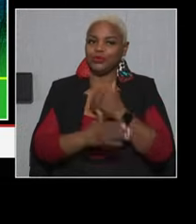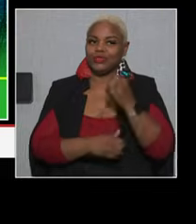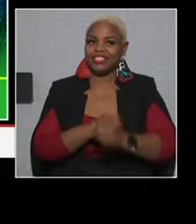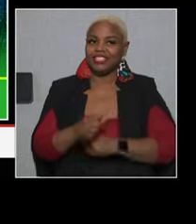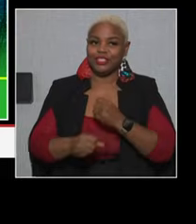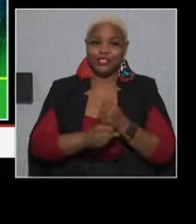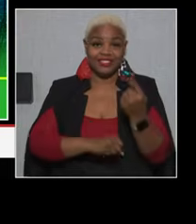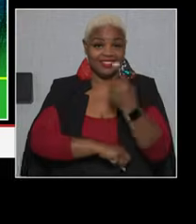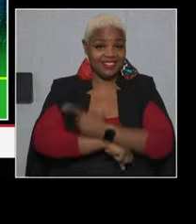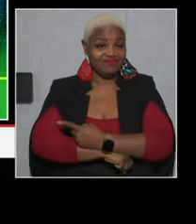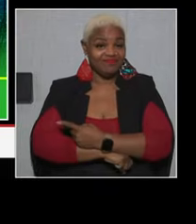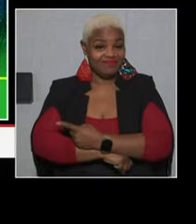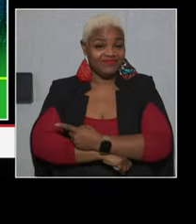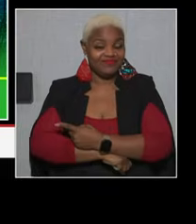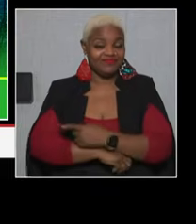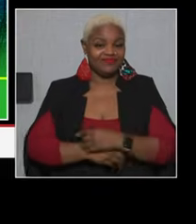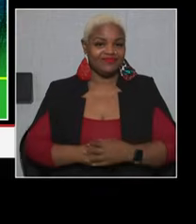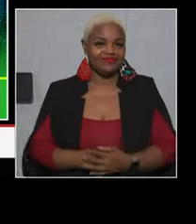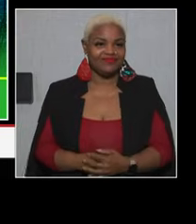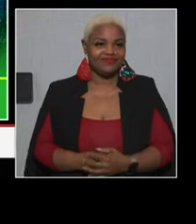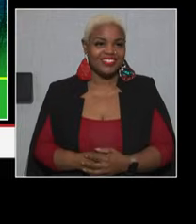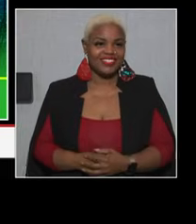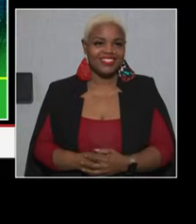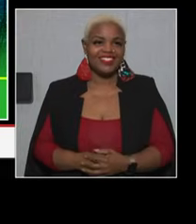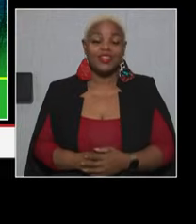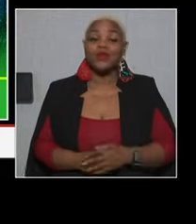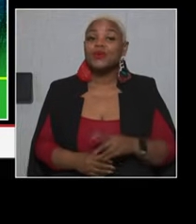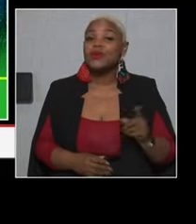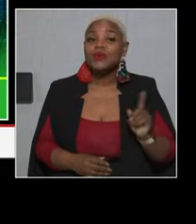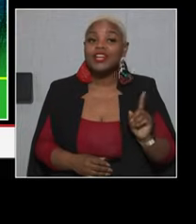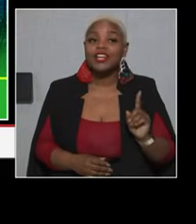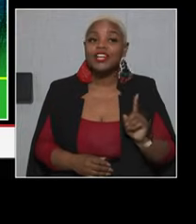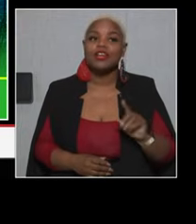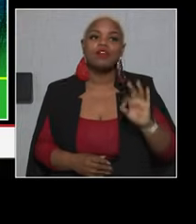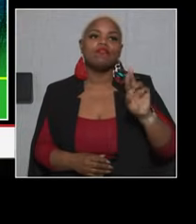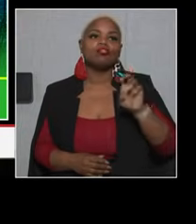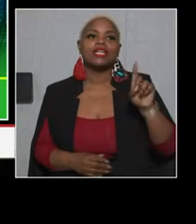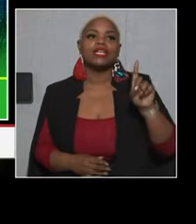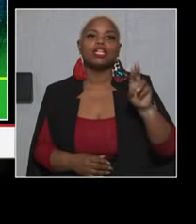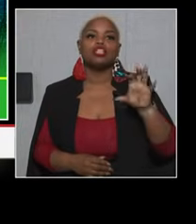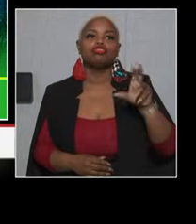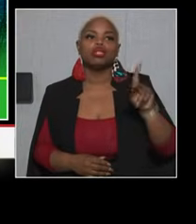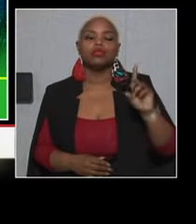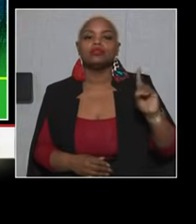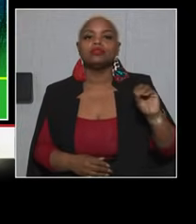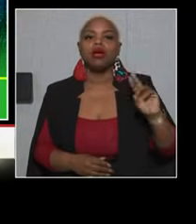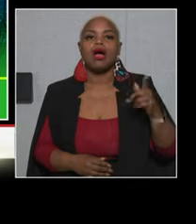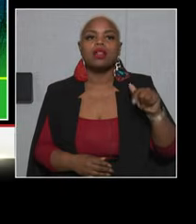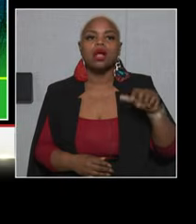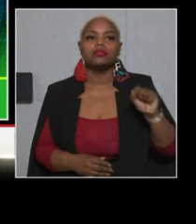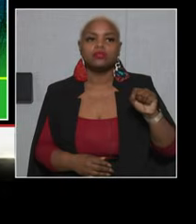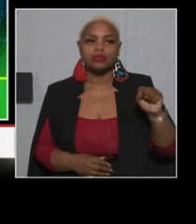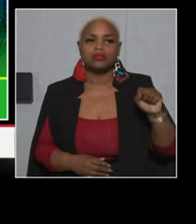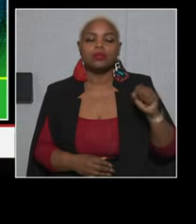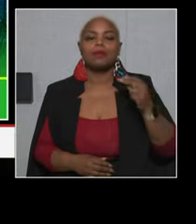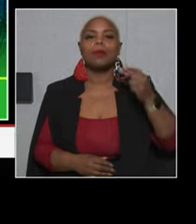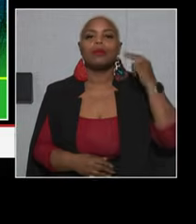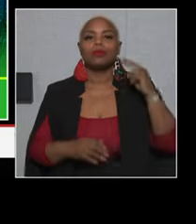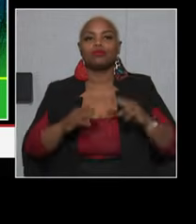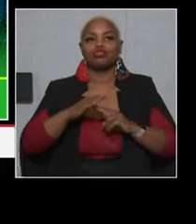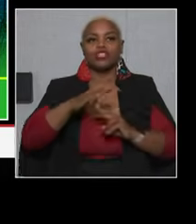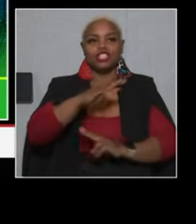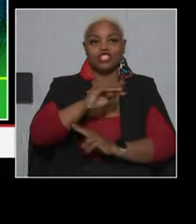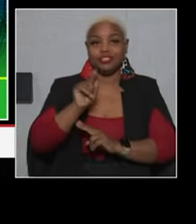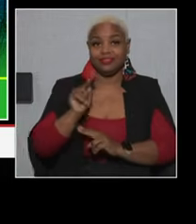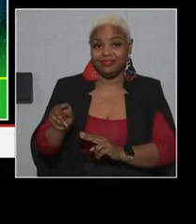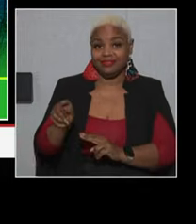And it's going to be at the Frederick Douglass Memorial Bridge. We've done a Frederick Douglass 5K once.